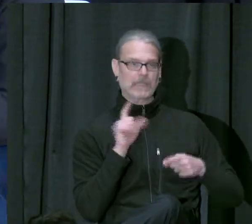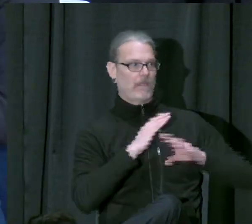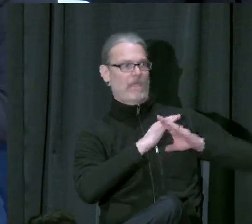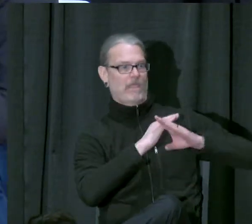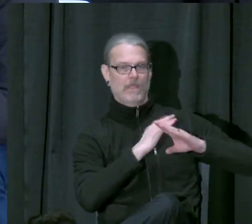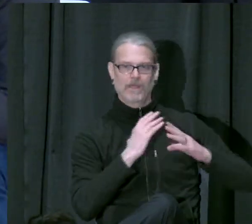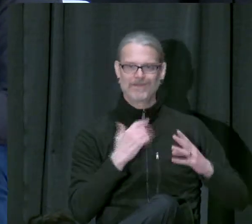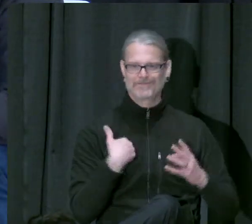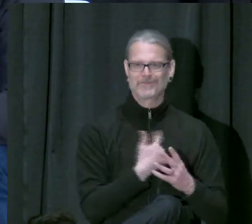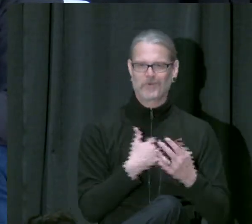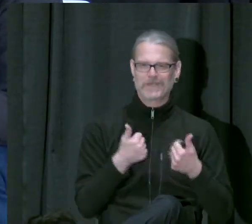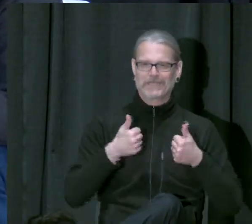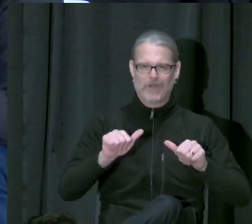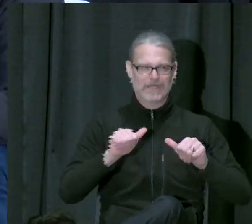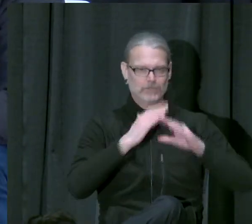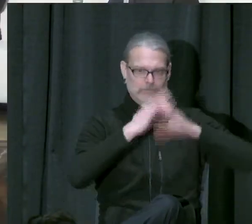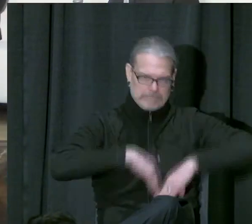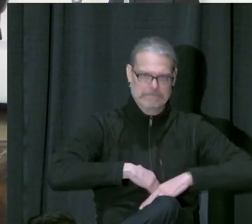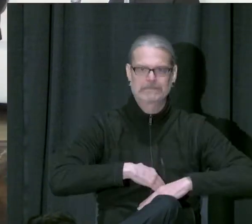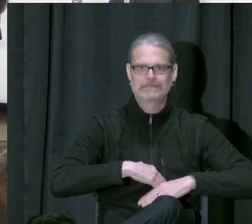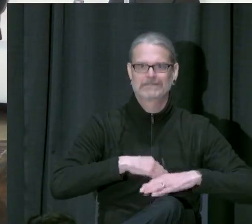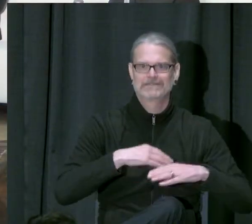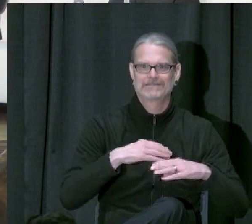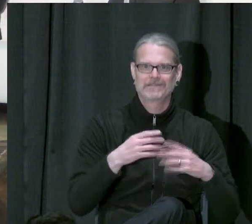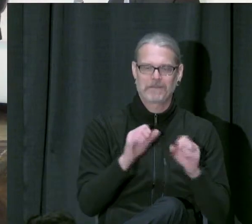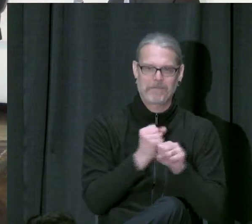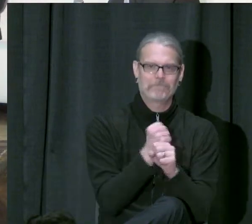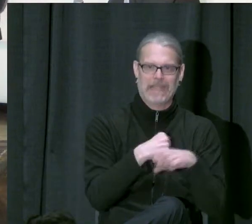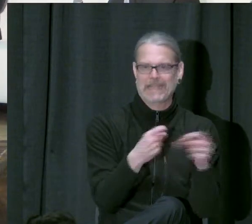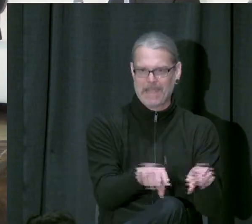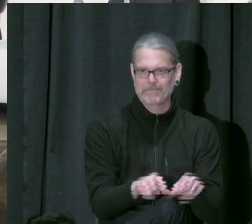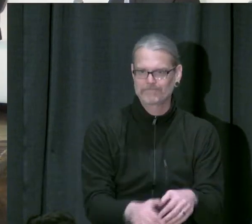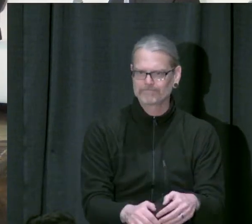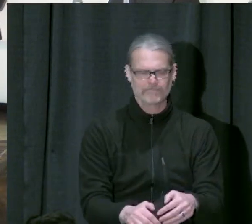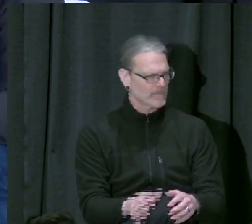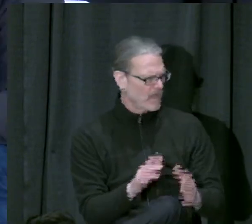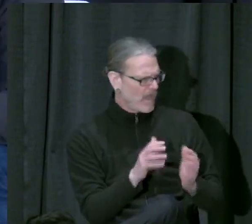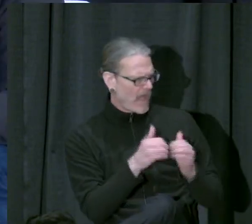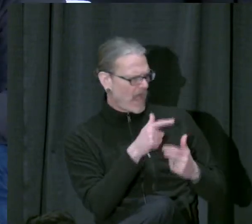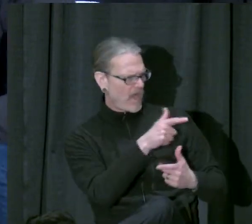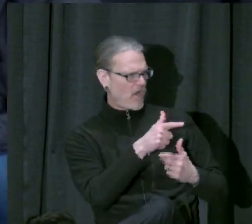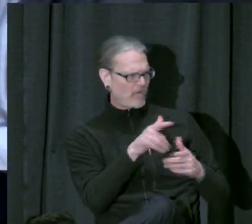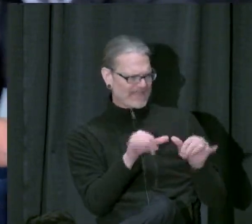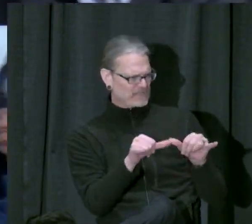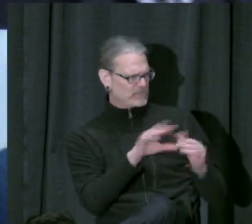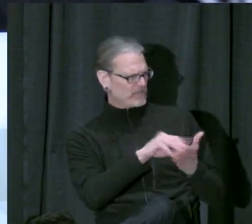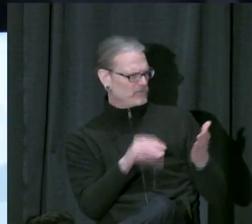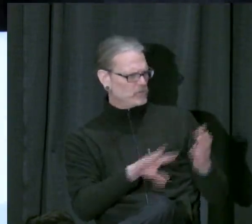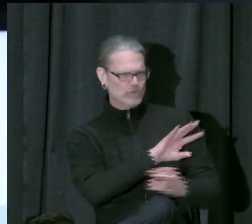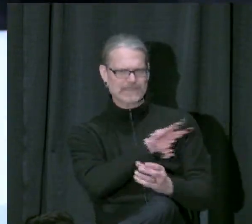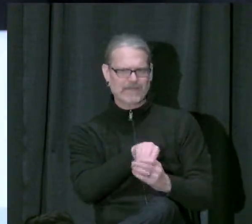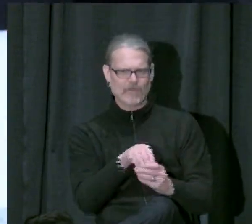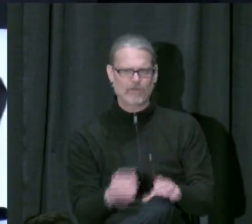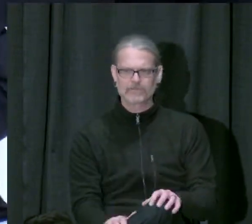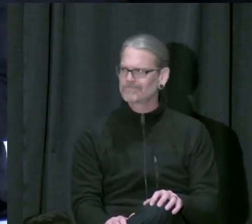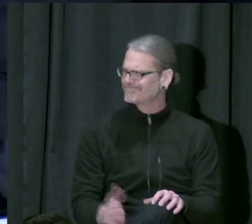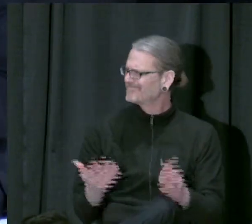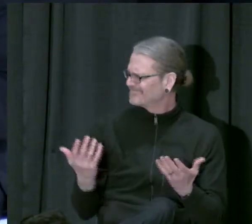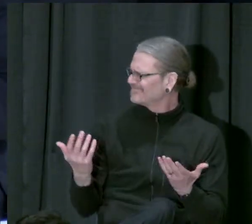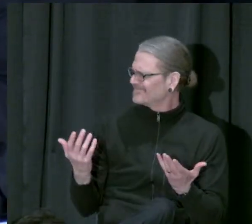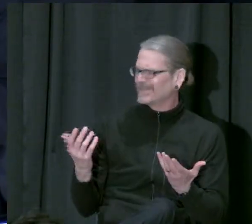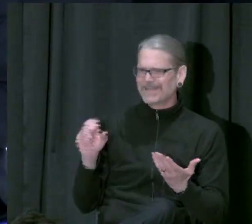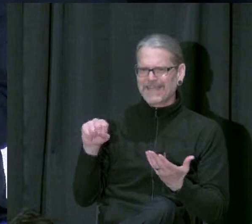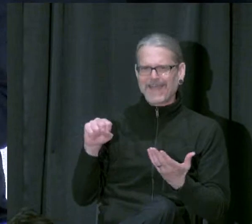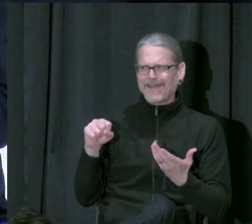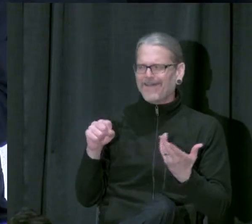to make it happen. So how do the schools become involved with their engineering students? It's a combination.